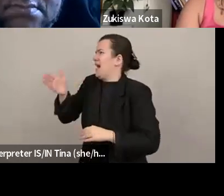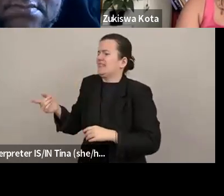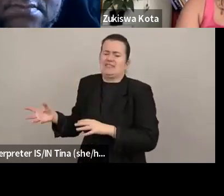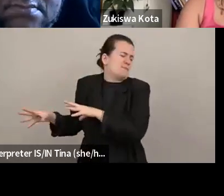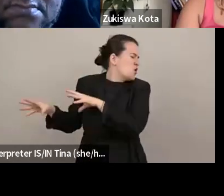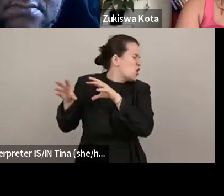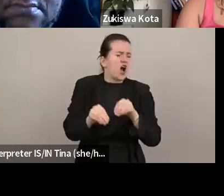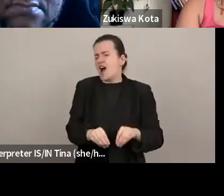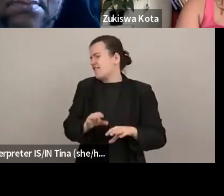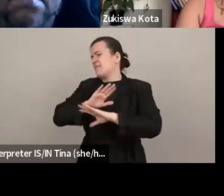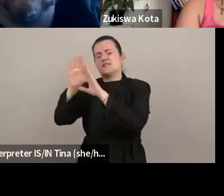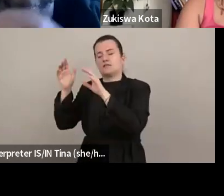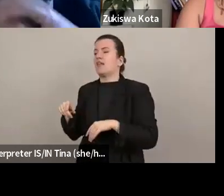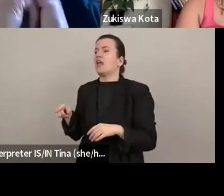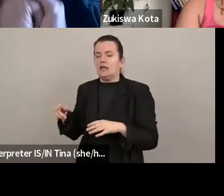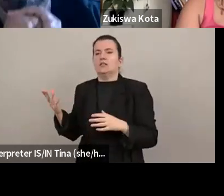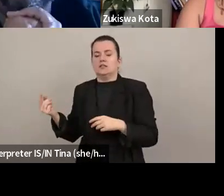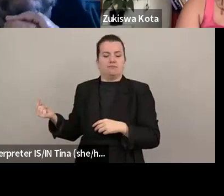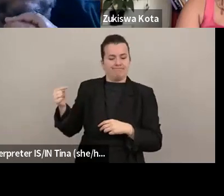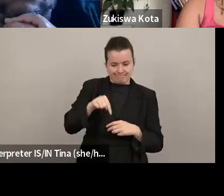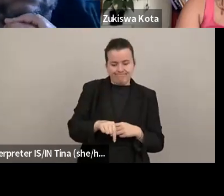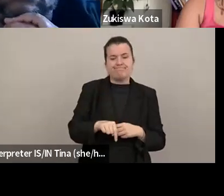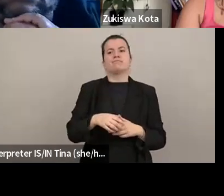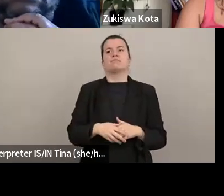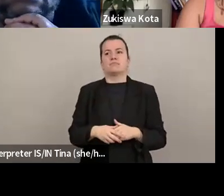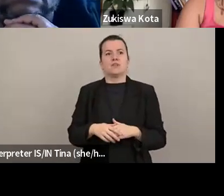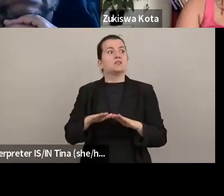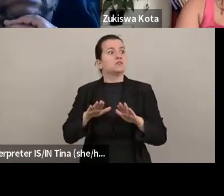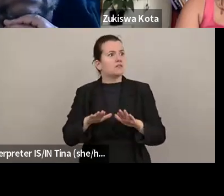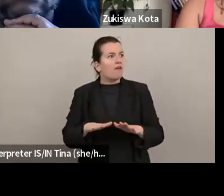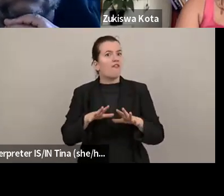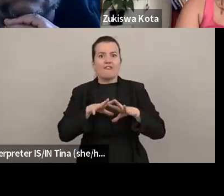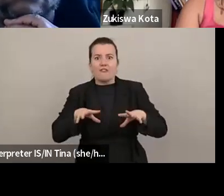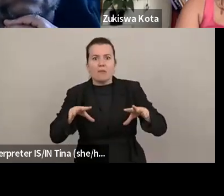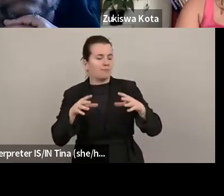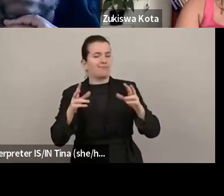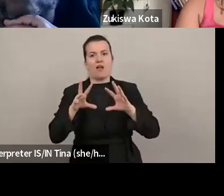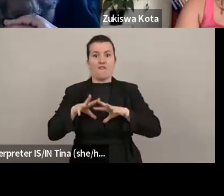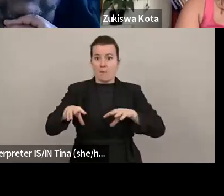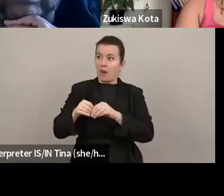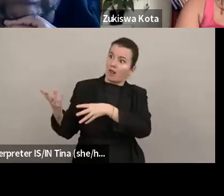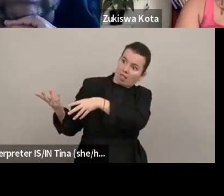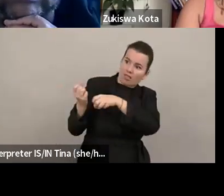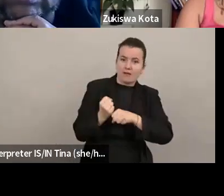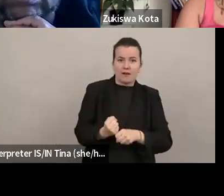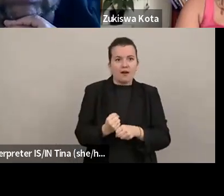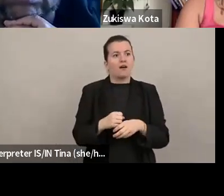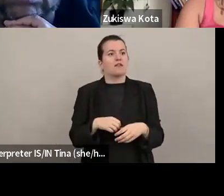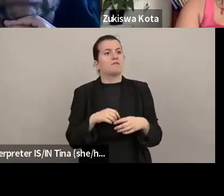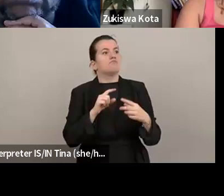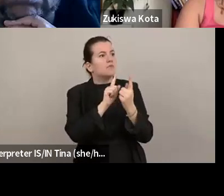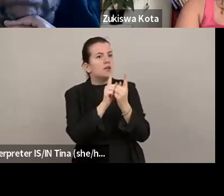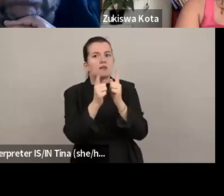and he got rooted down and settled and found home. And that's not always works,